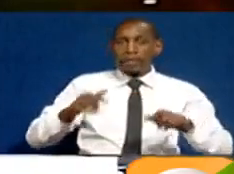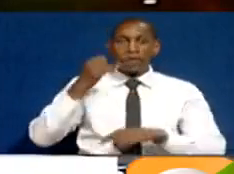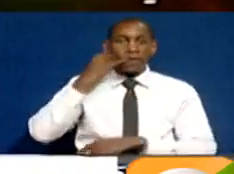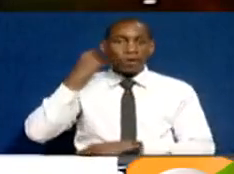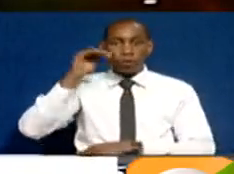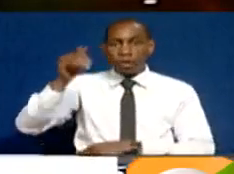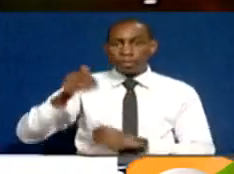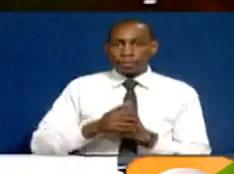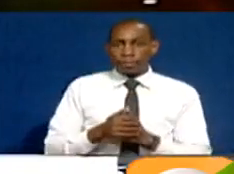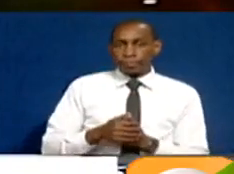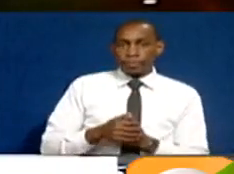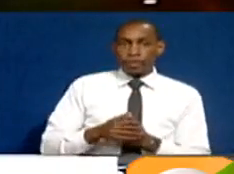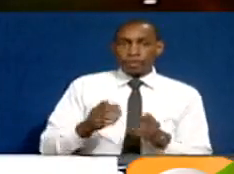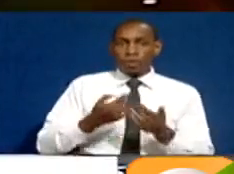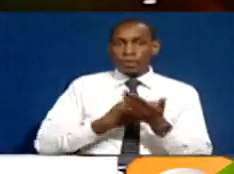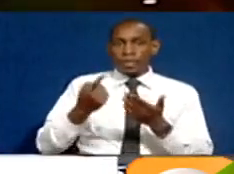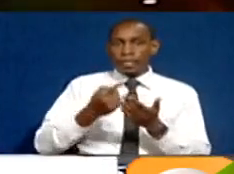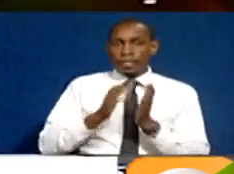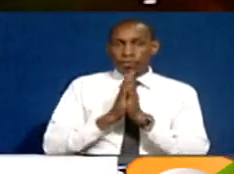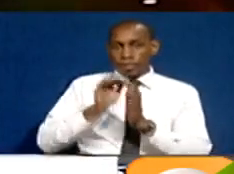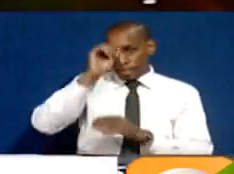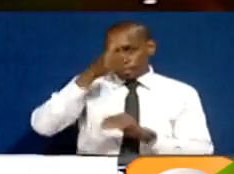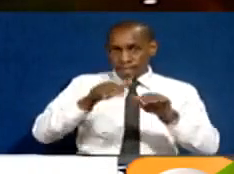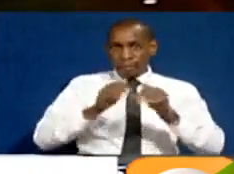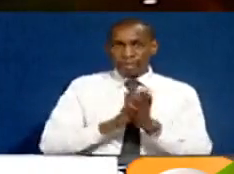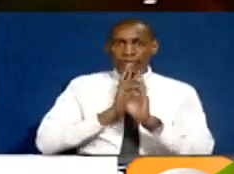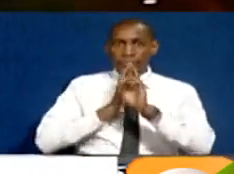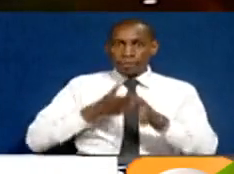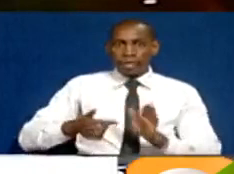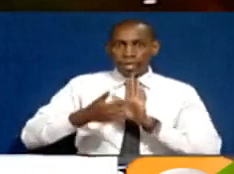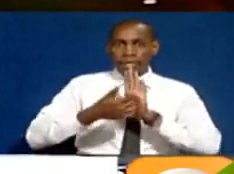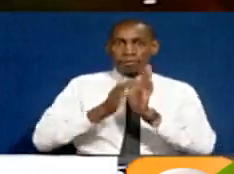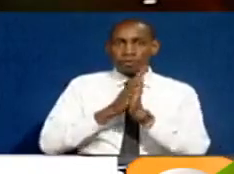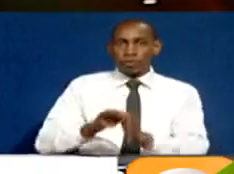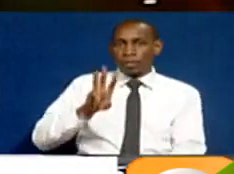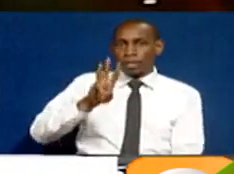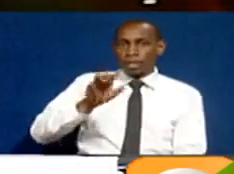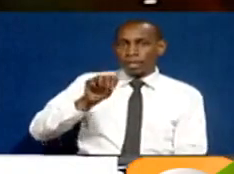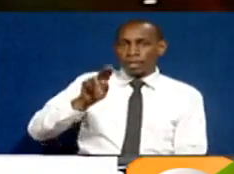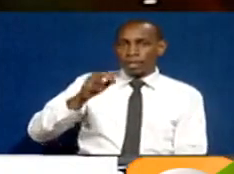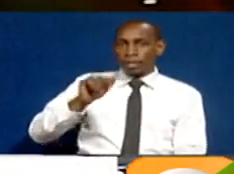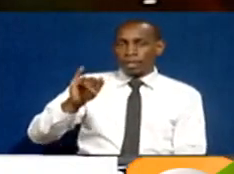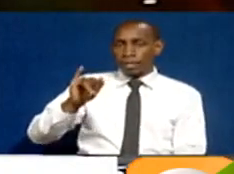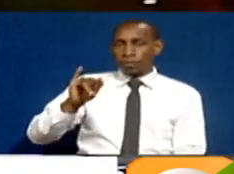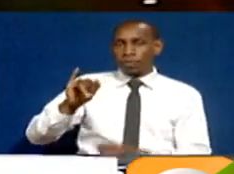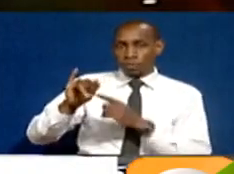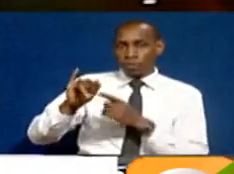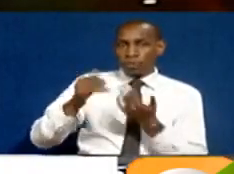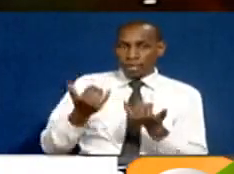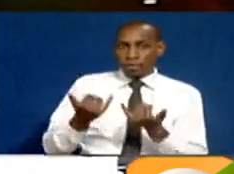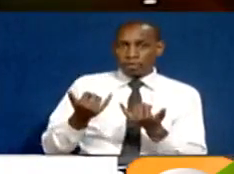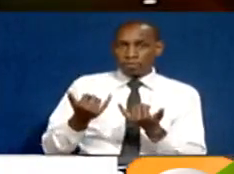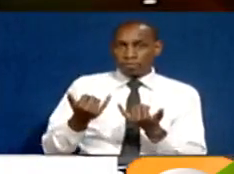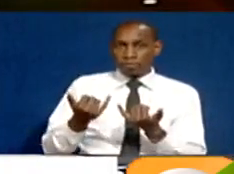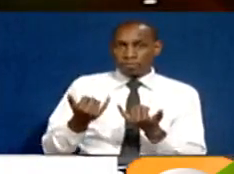in Nakuru County. On this week's Smart Farm, Dennis Otieno brings us the story of Wangoi Waweru, who has become,